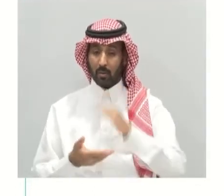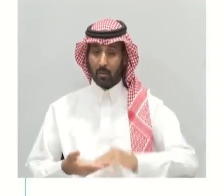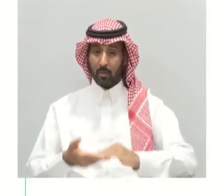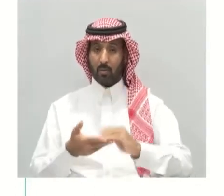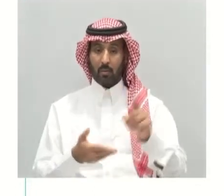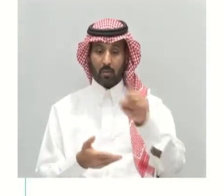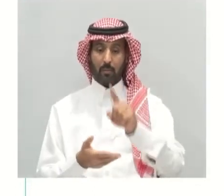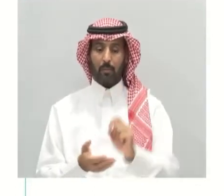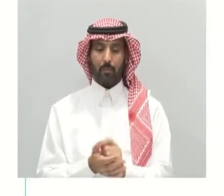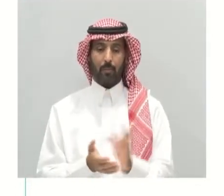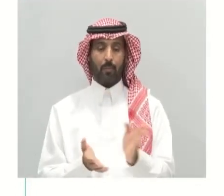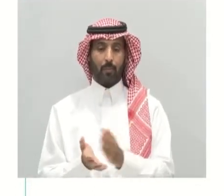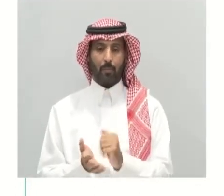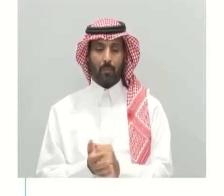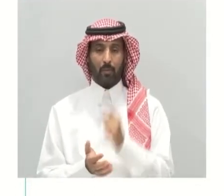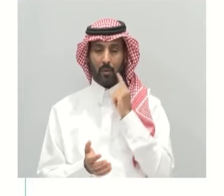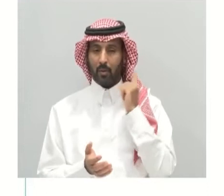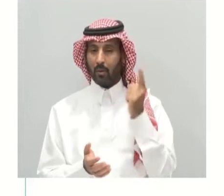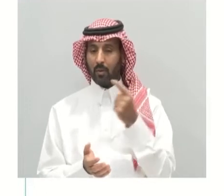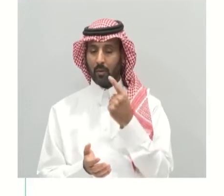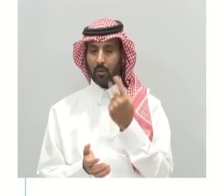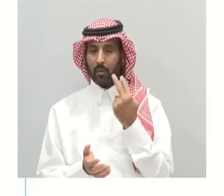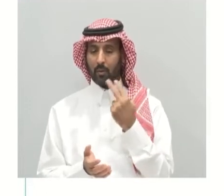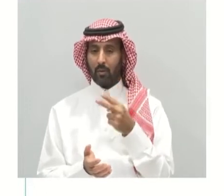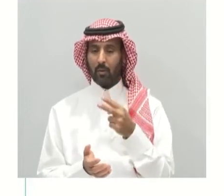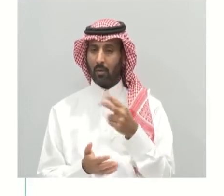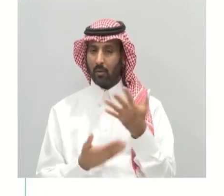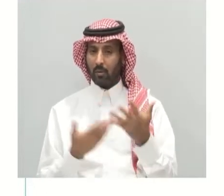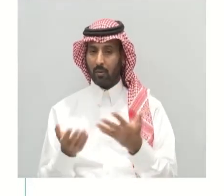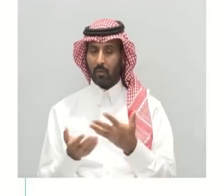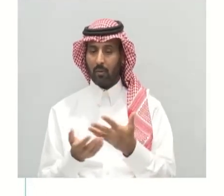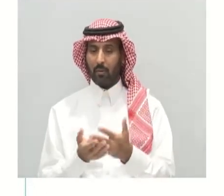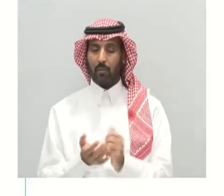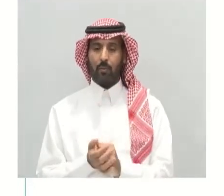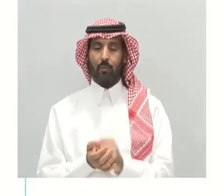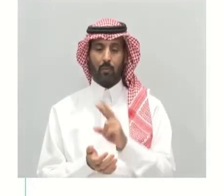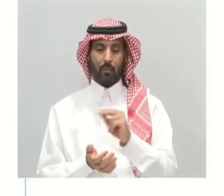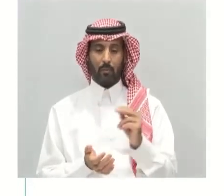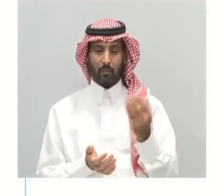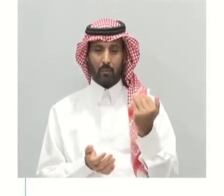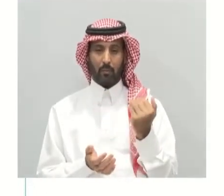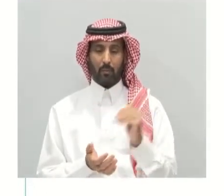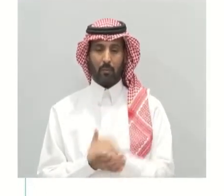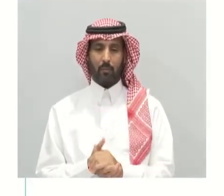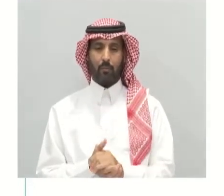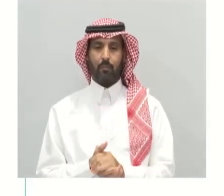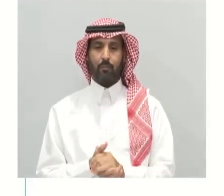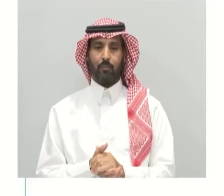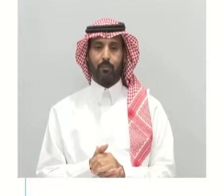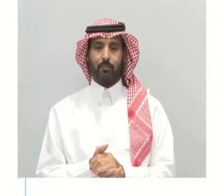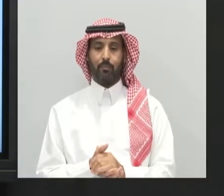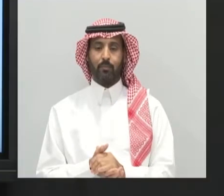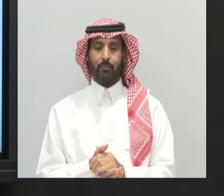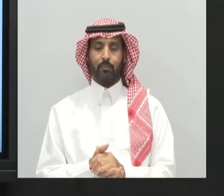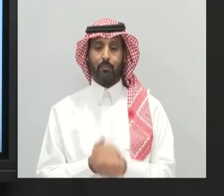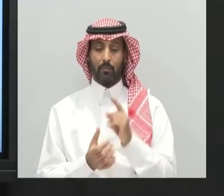this question, is to listen to a few examples. And this is exactly what we did, which